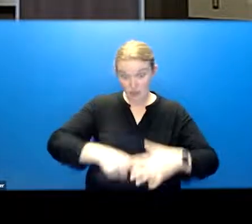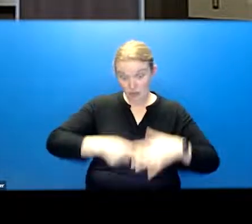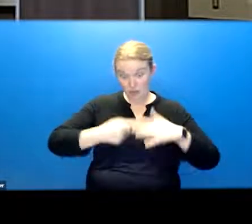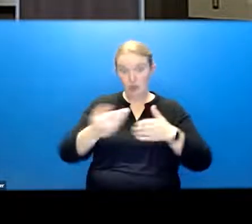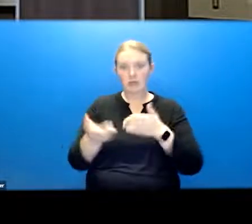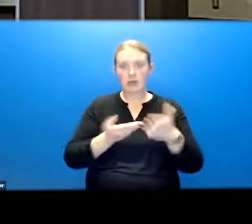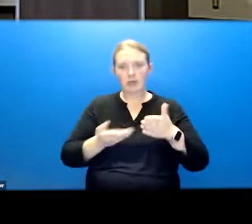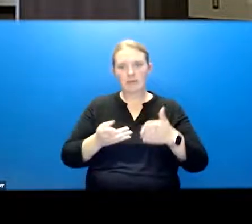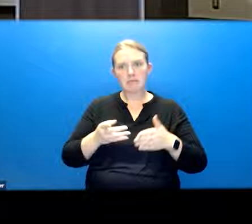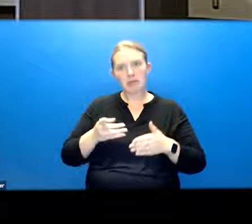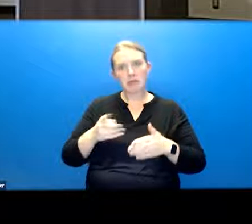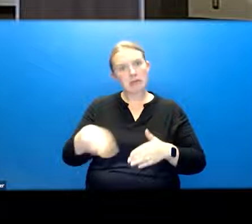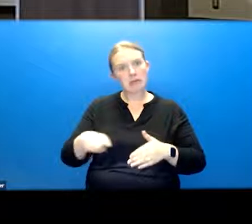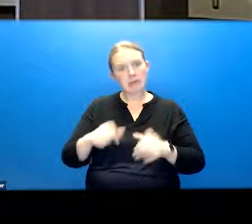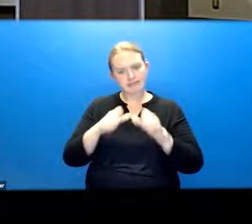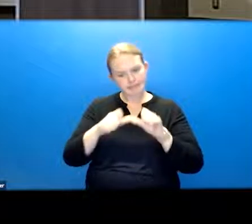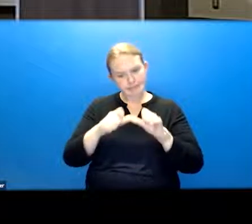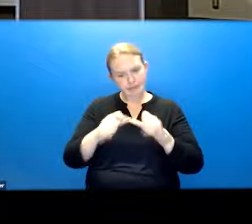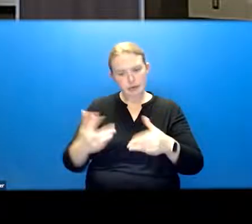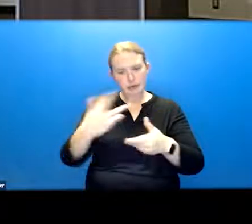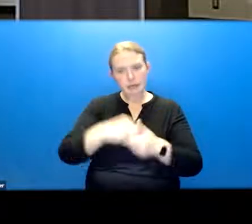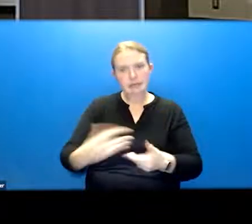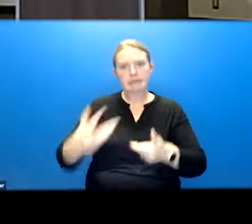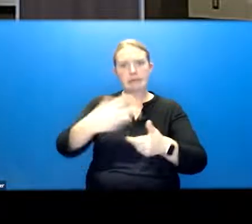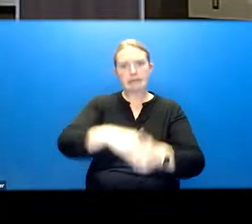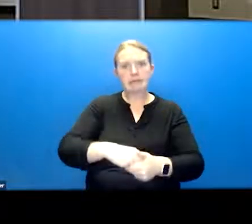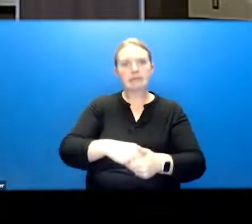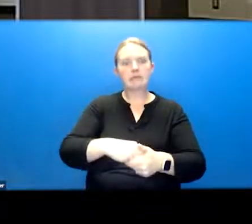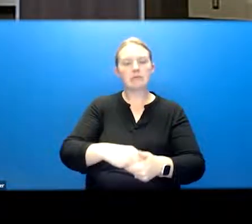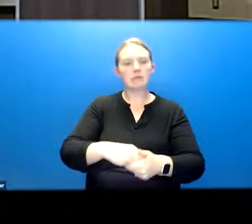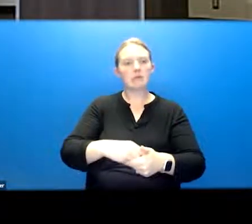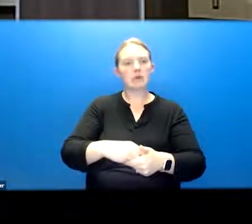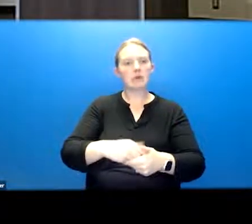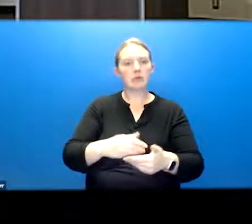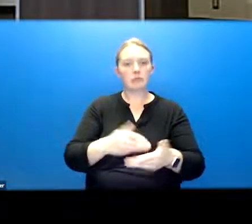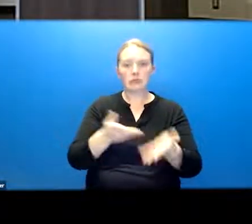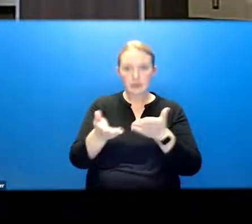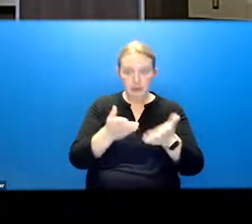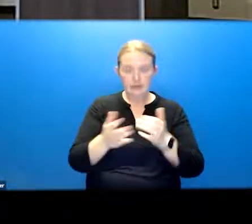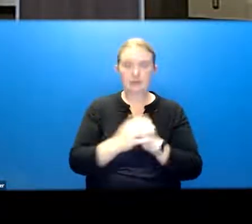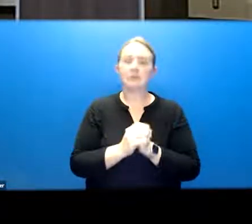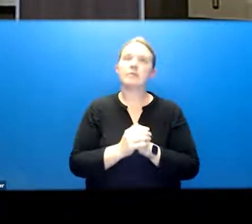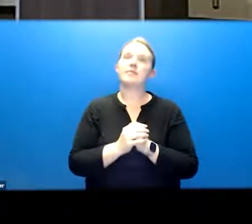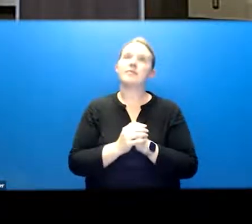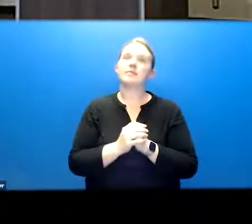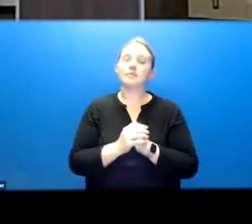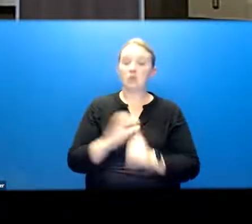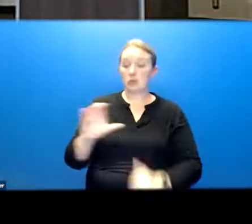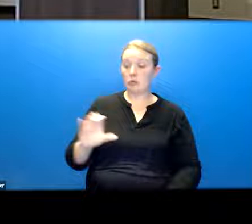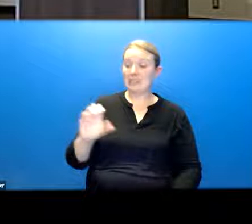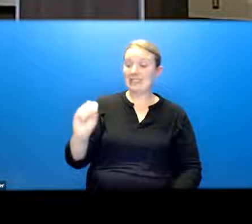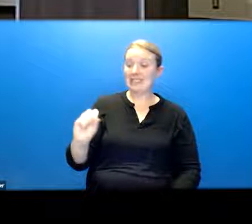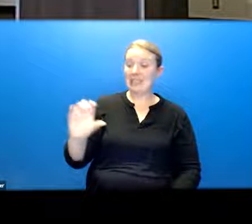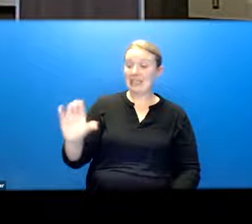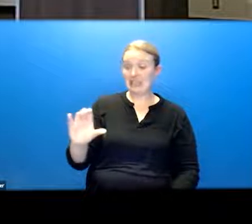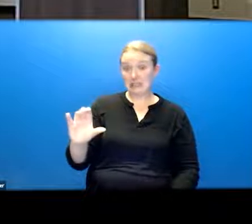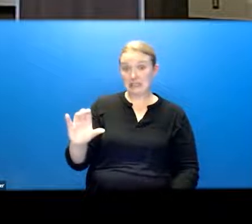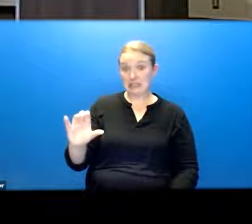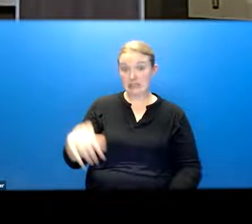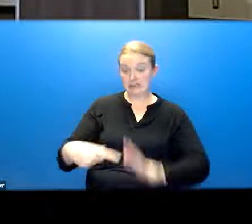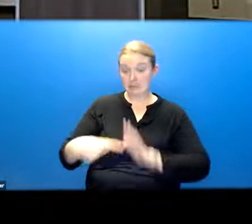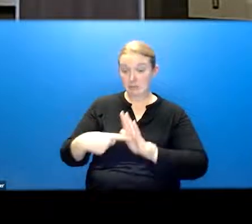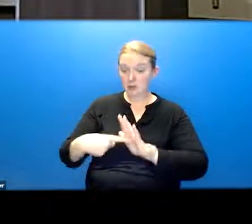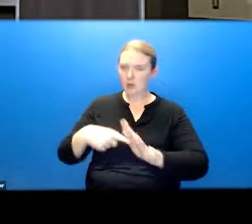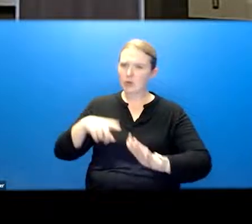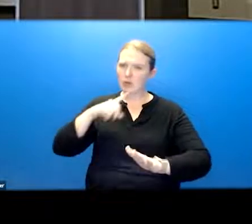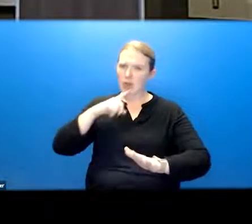they continuously participate in services. So there is something about CSC models that really hone